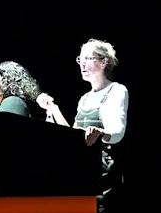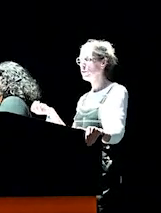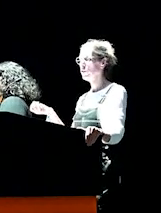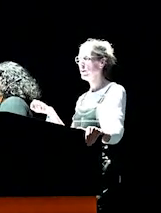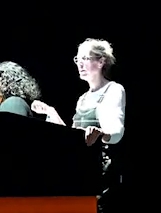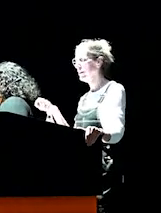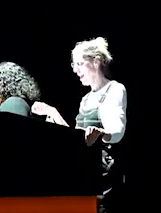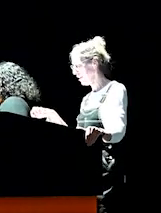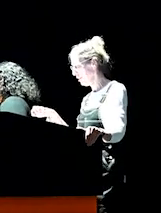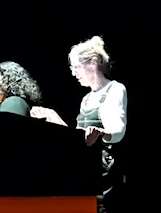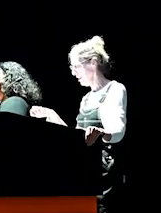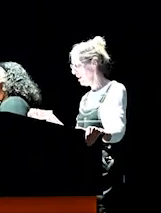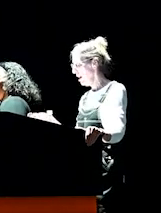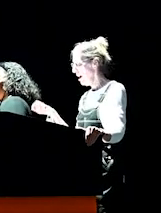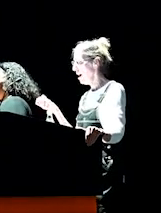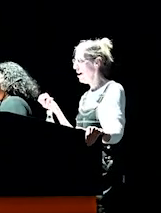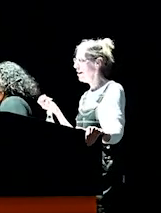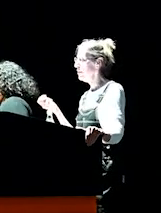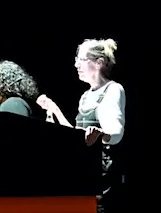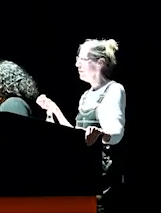that emotional connection